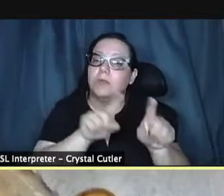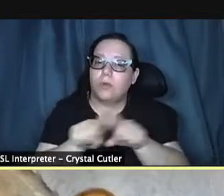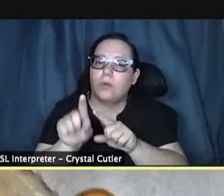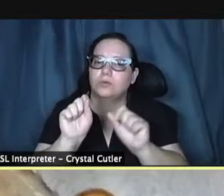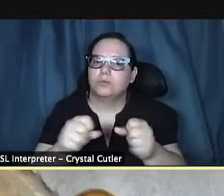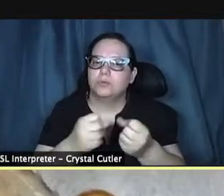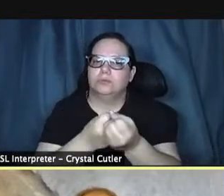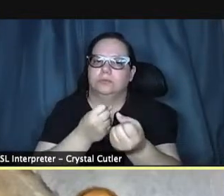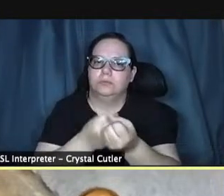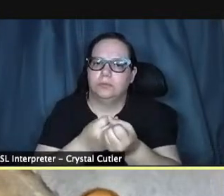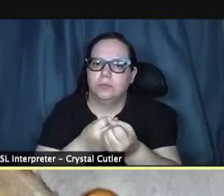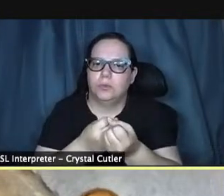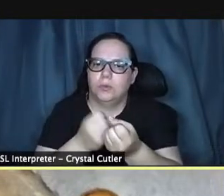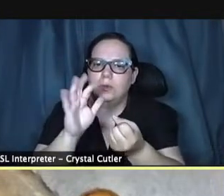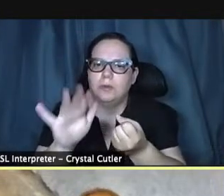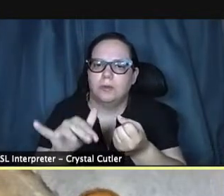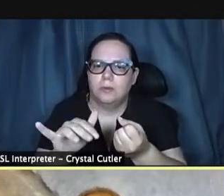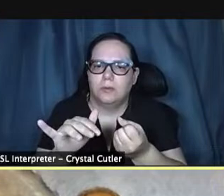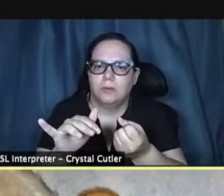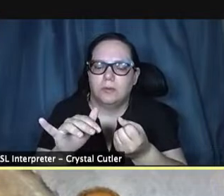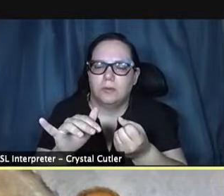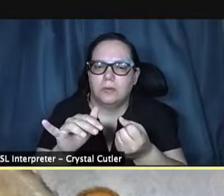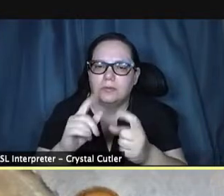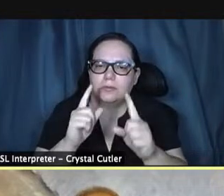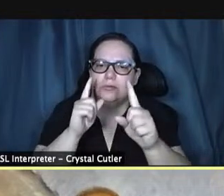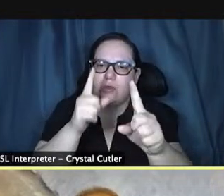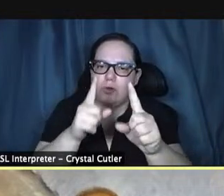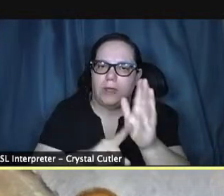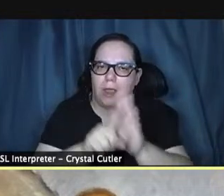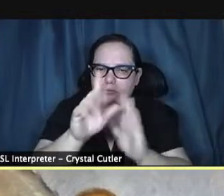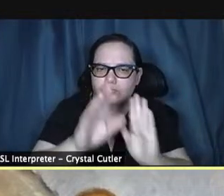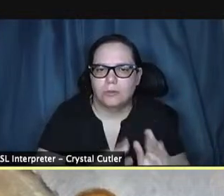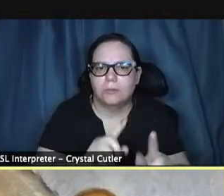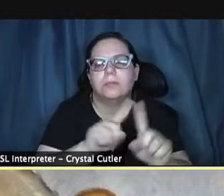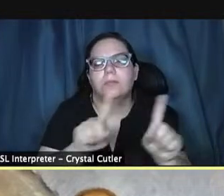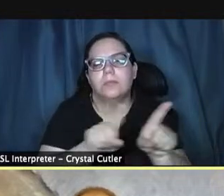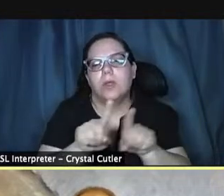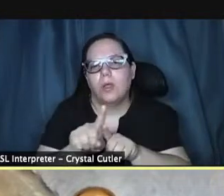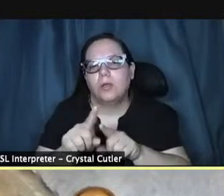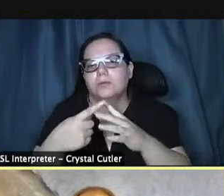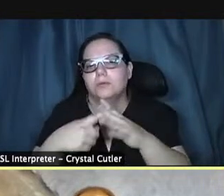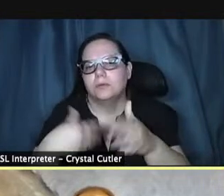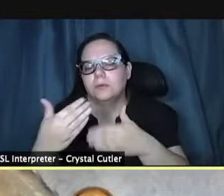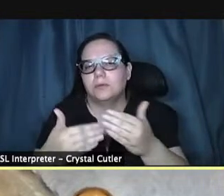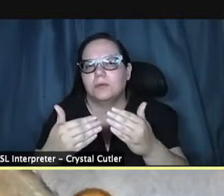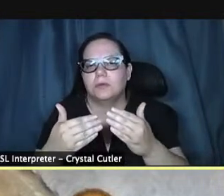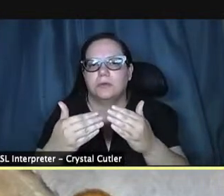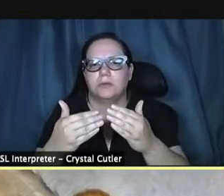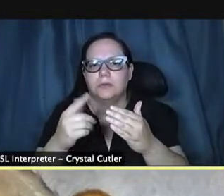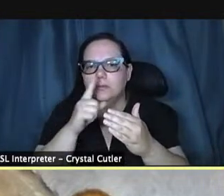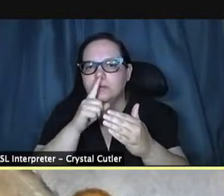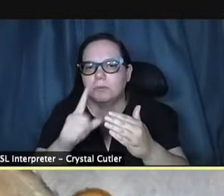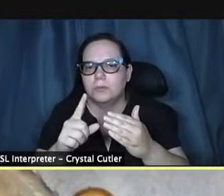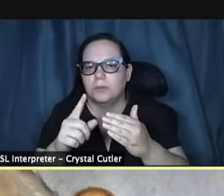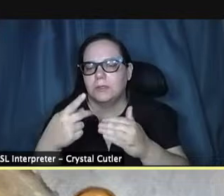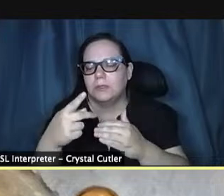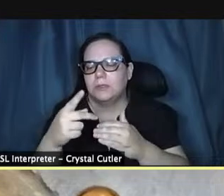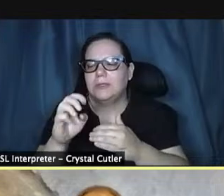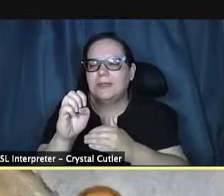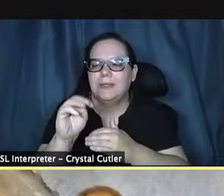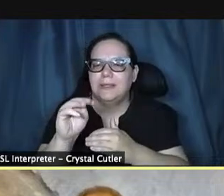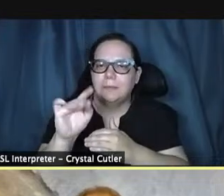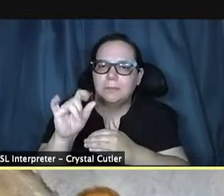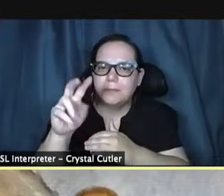also undertaking ambitious lunar polar missions for science, and even acting as providing an early demonstration of